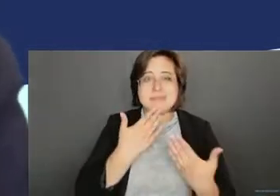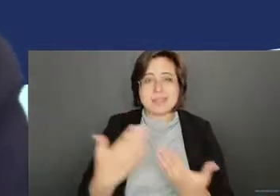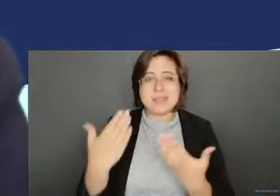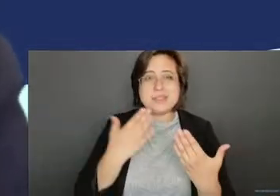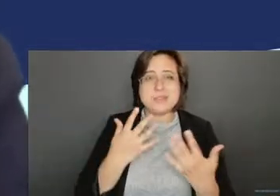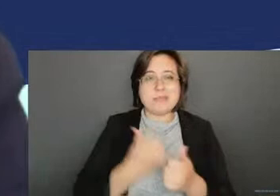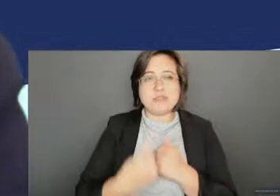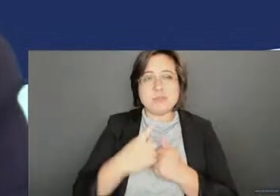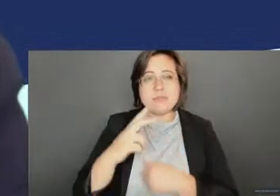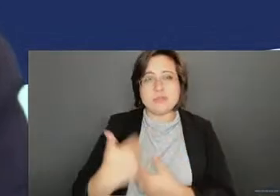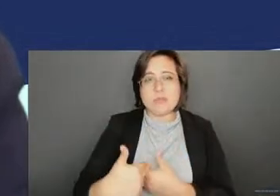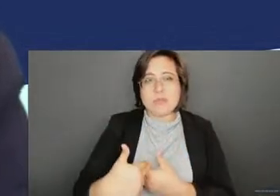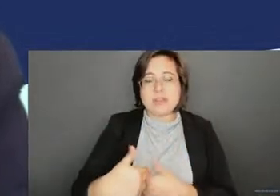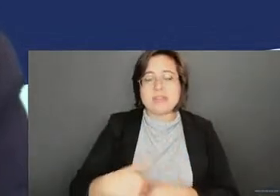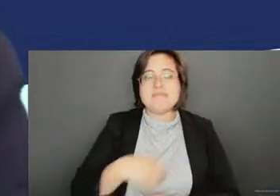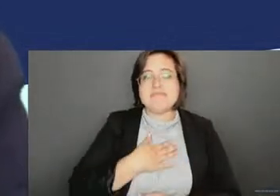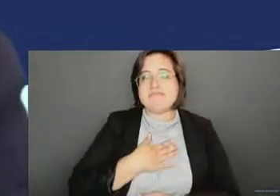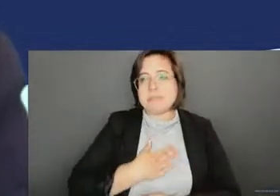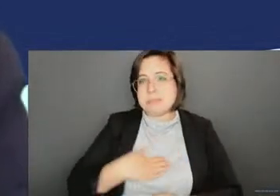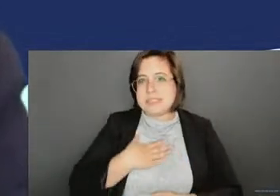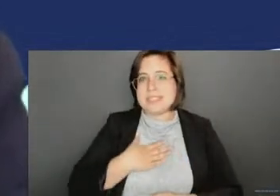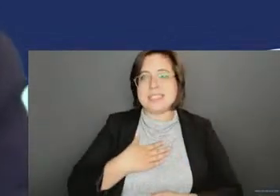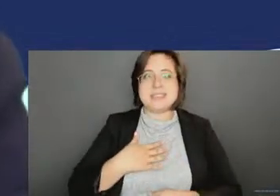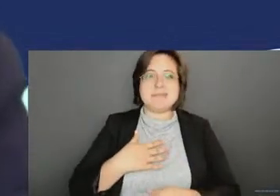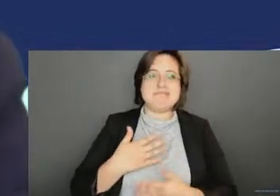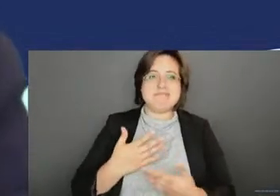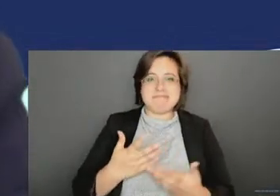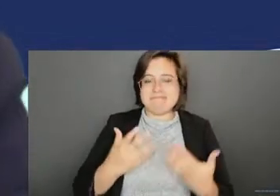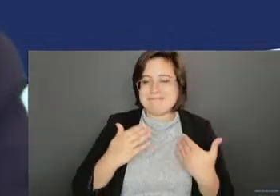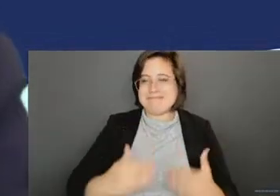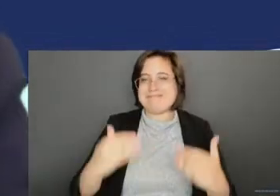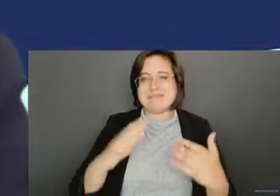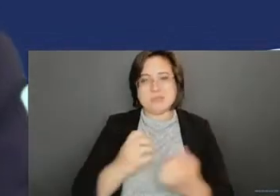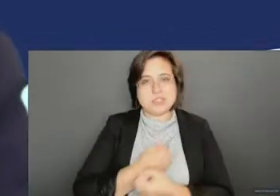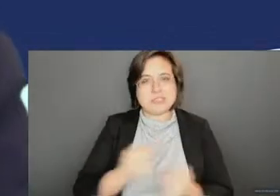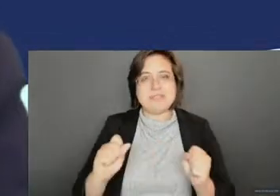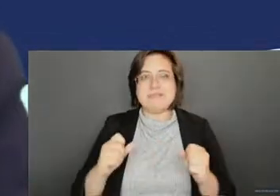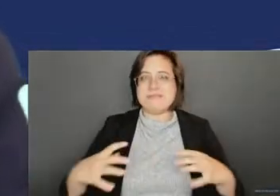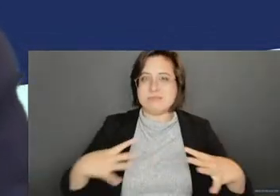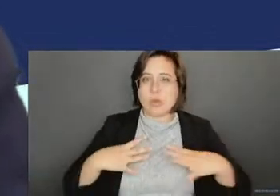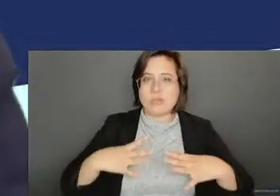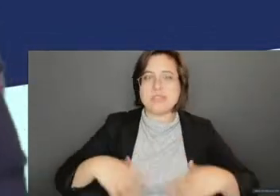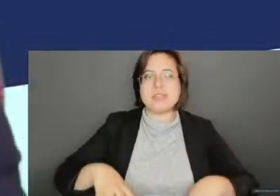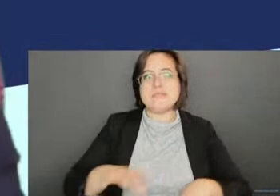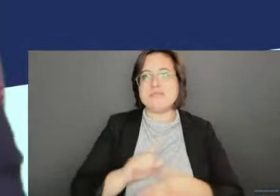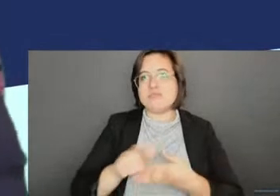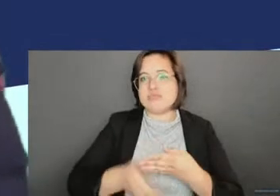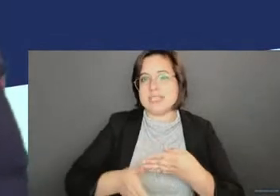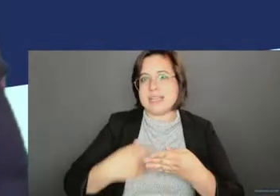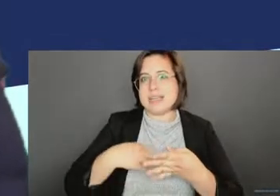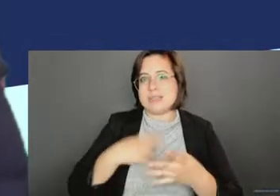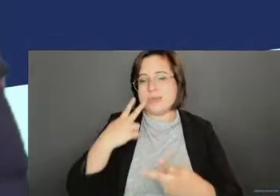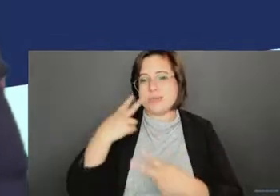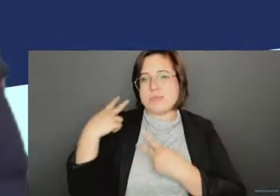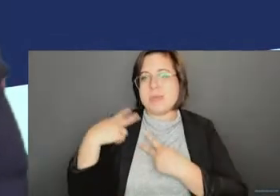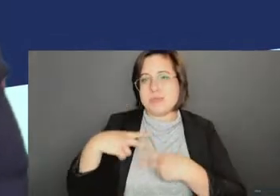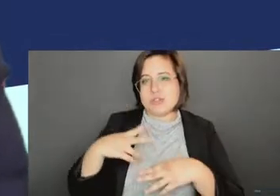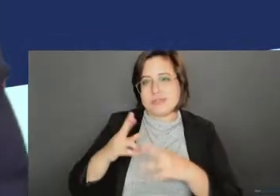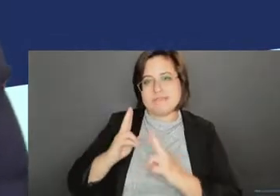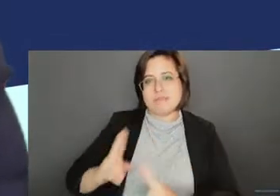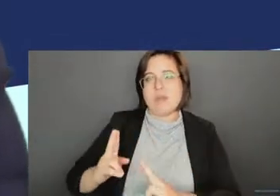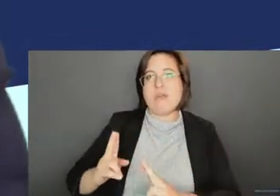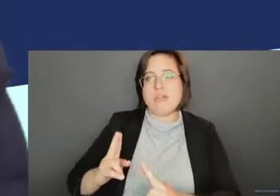for joining. Please do enjoy a very safe holiday weekend as we remember and